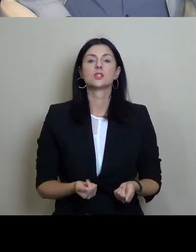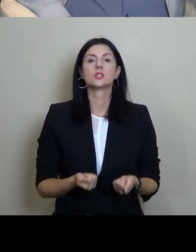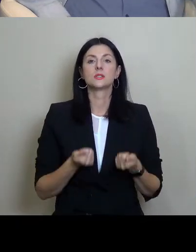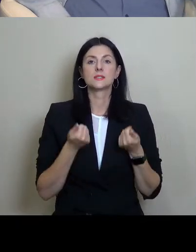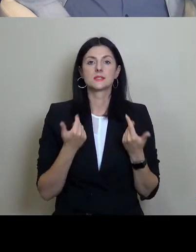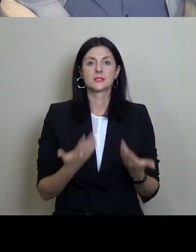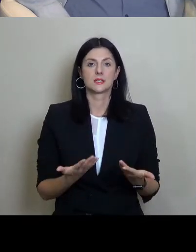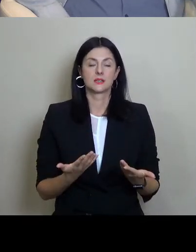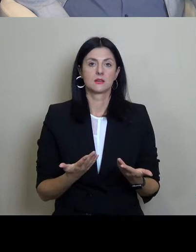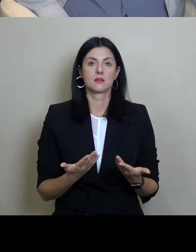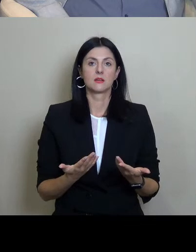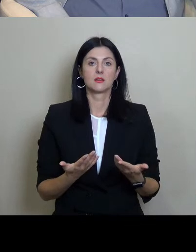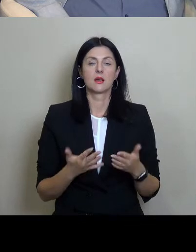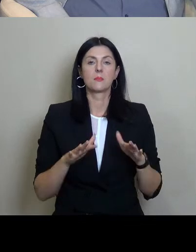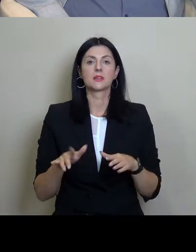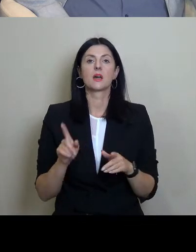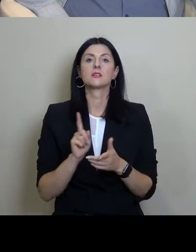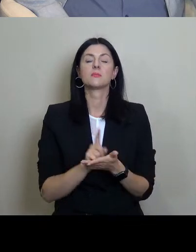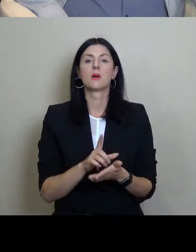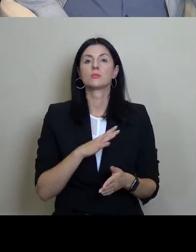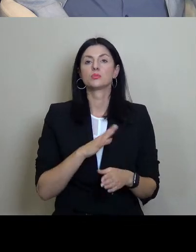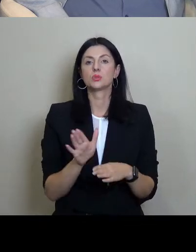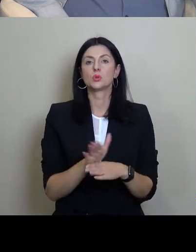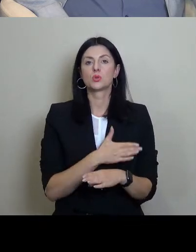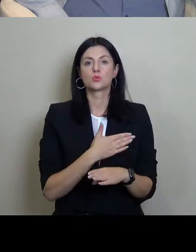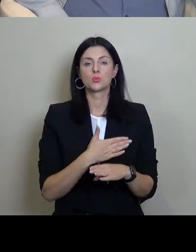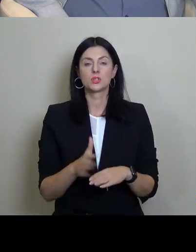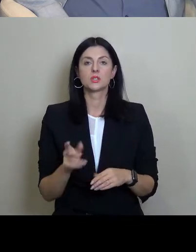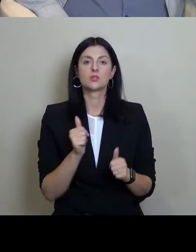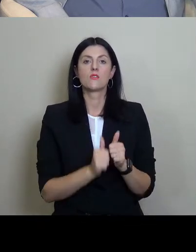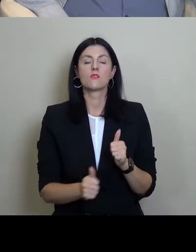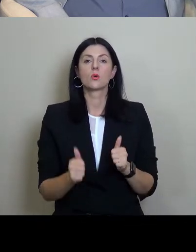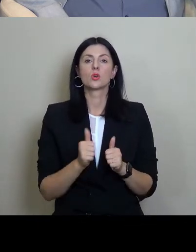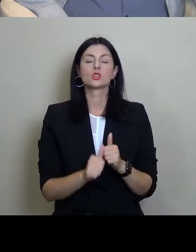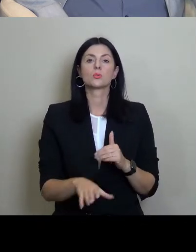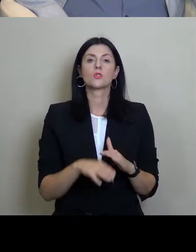defined in advance how many mandates should be